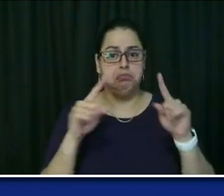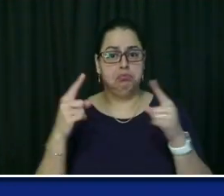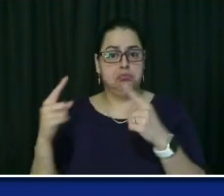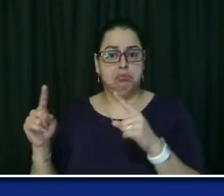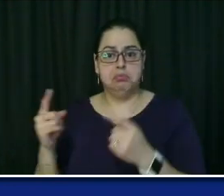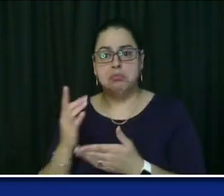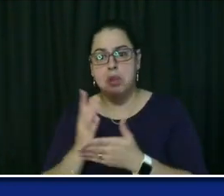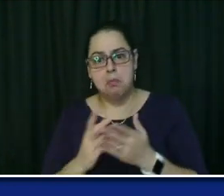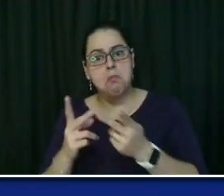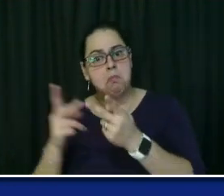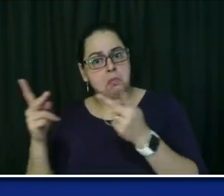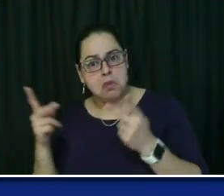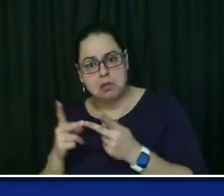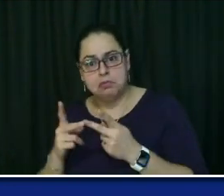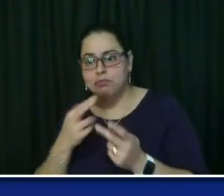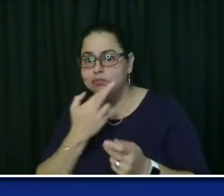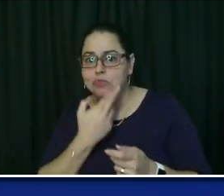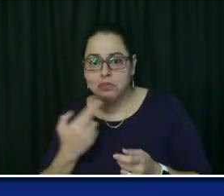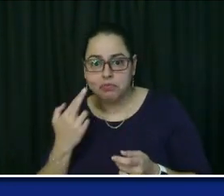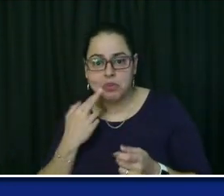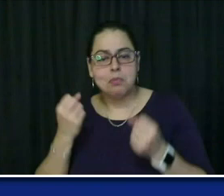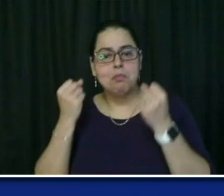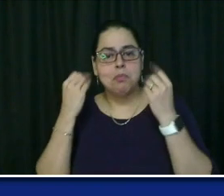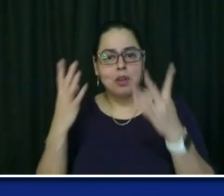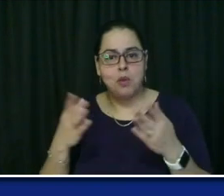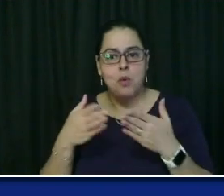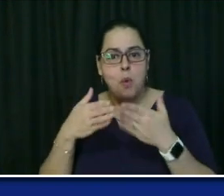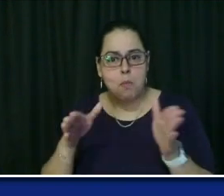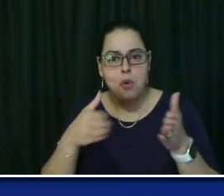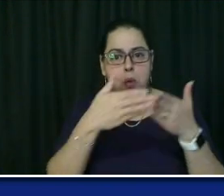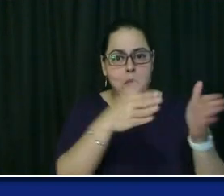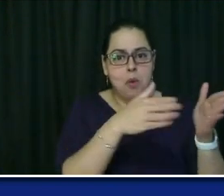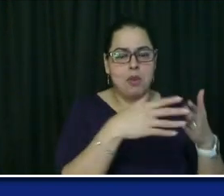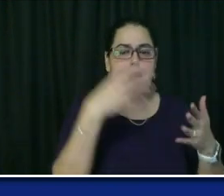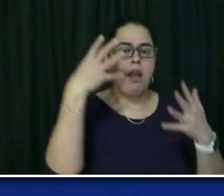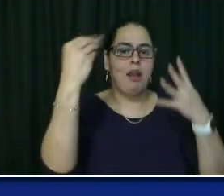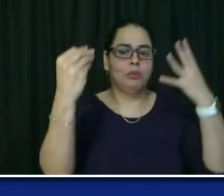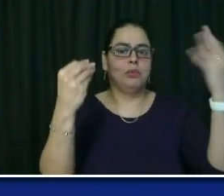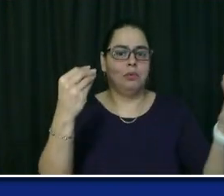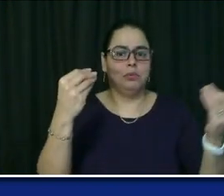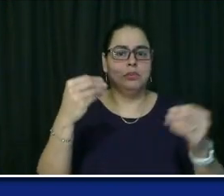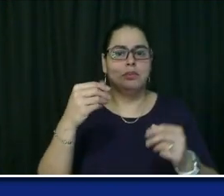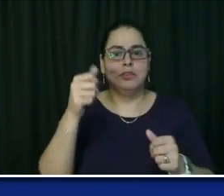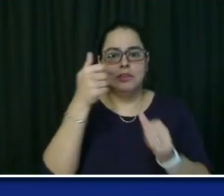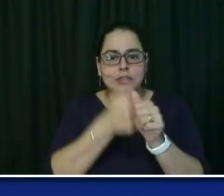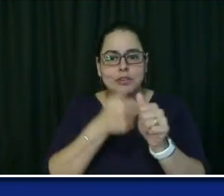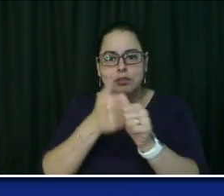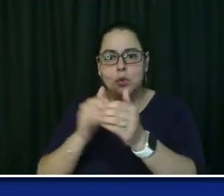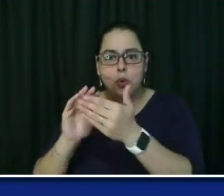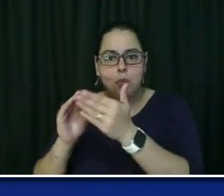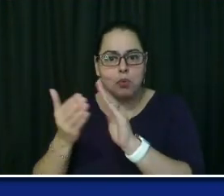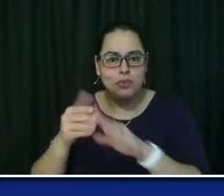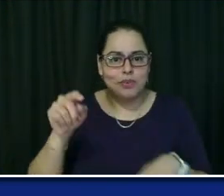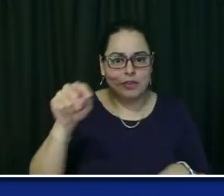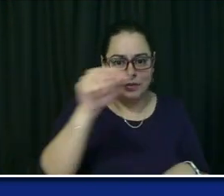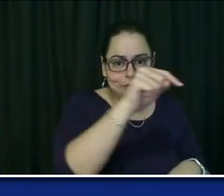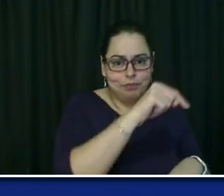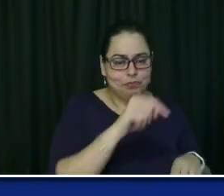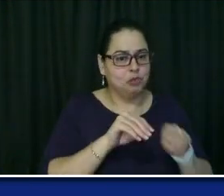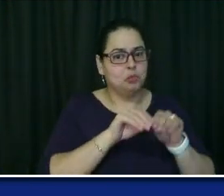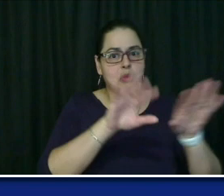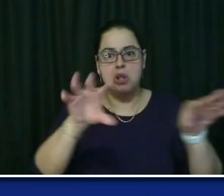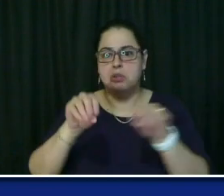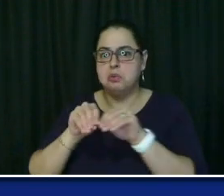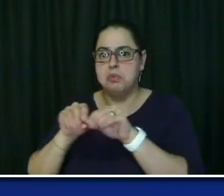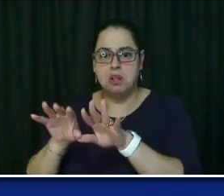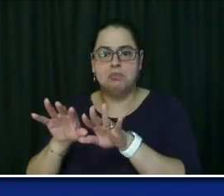see that community by community by community and the spread doesn't increase, it means that proper diligence was shown in the efforts made to open